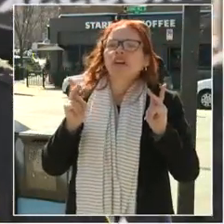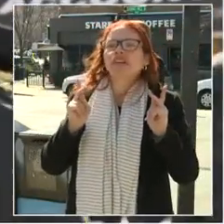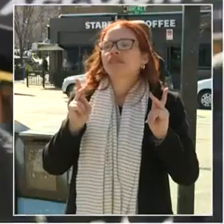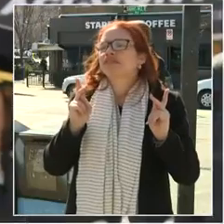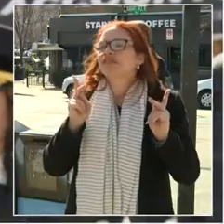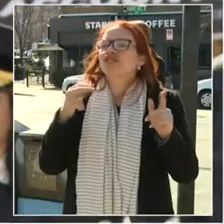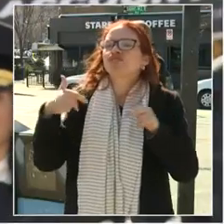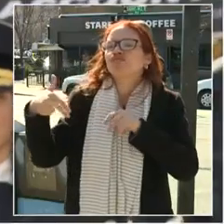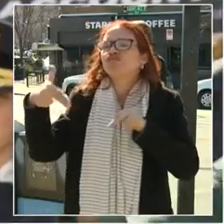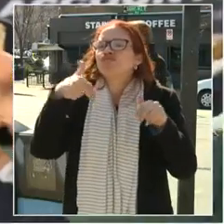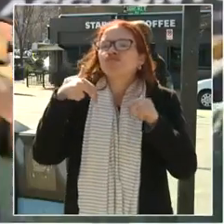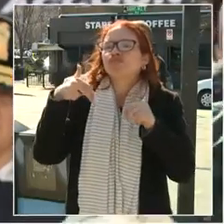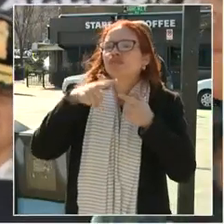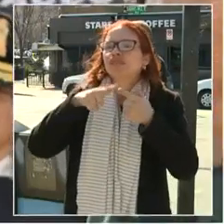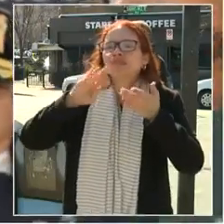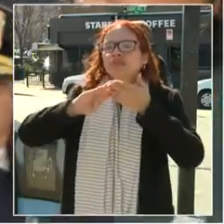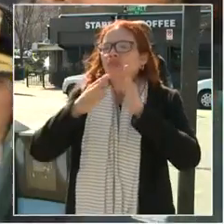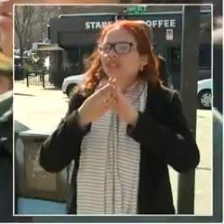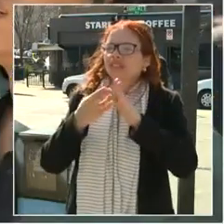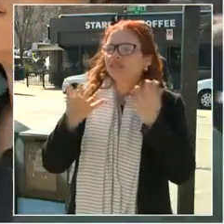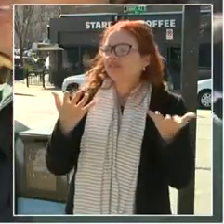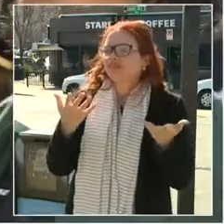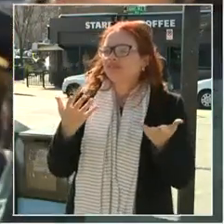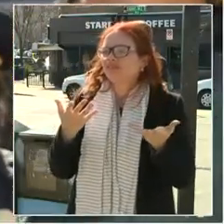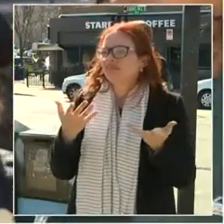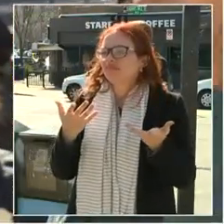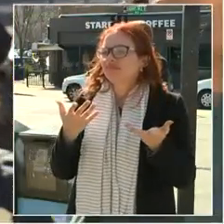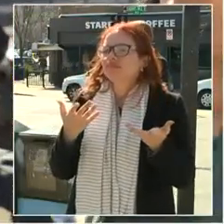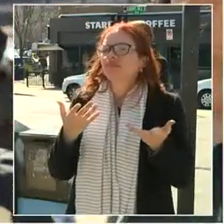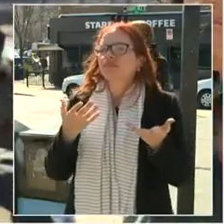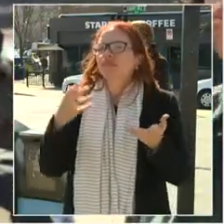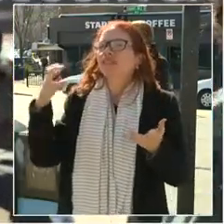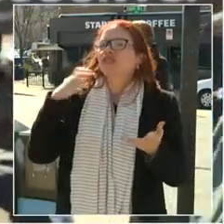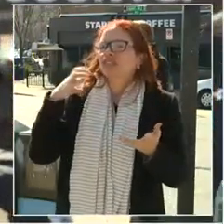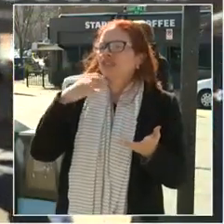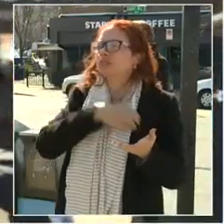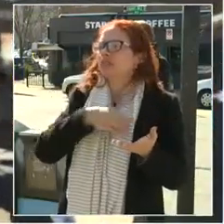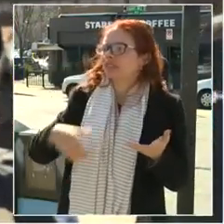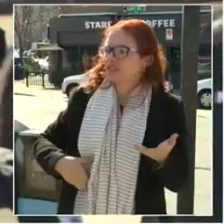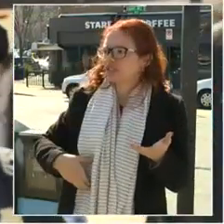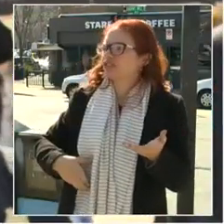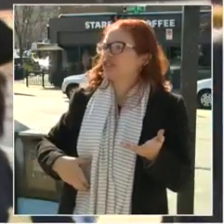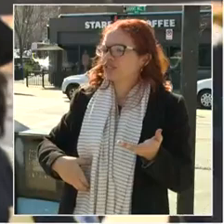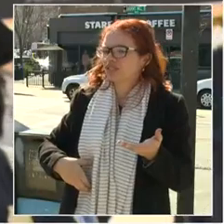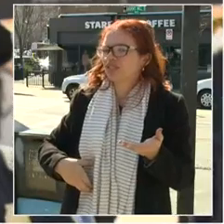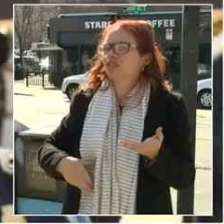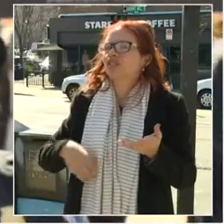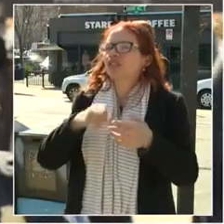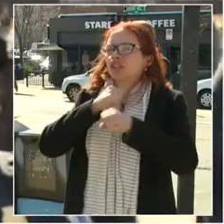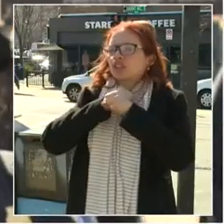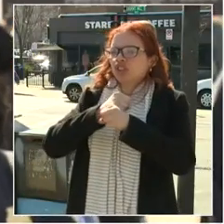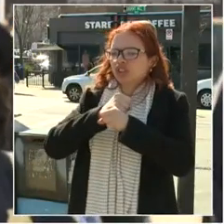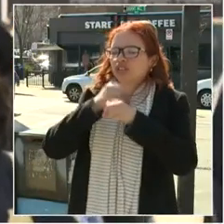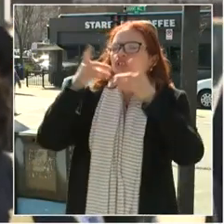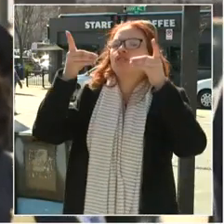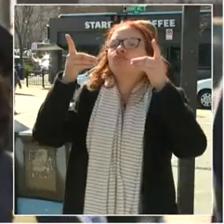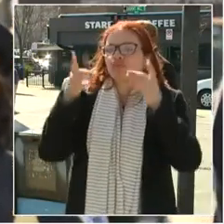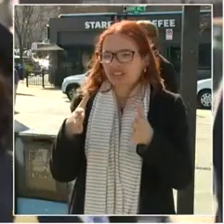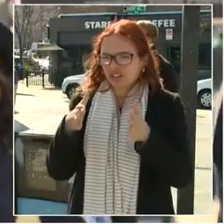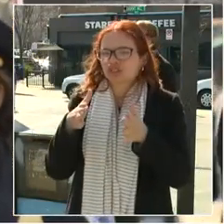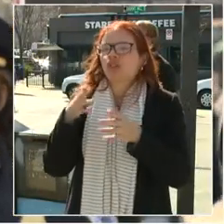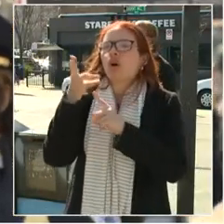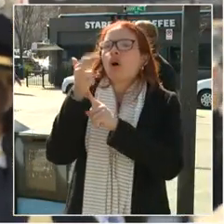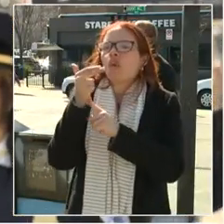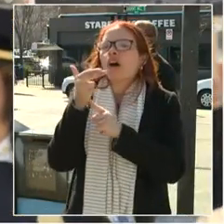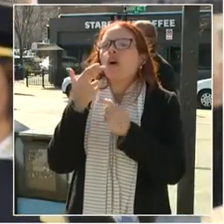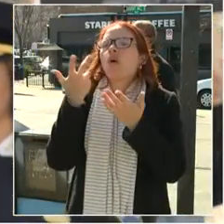on a regular. Okay. Yes, sir. Really quick, Chief and Mayor, Dante Cunningham from the Line Hotel Security Director. What's your message to other businesses that